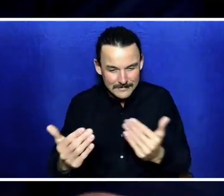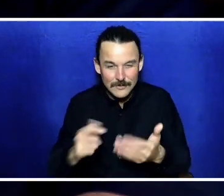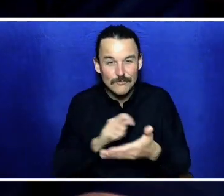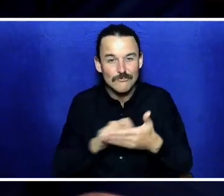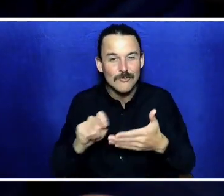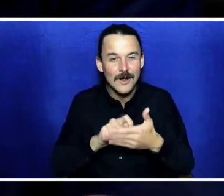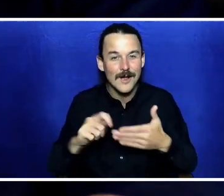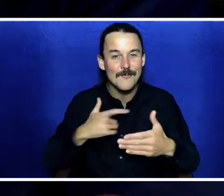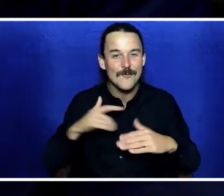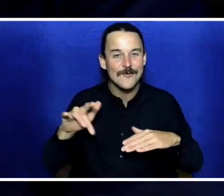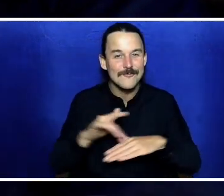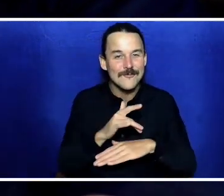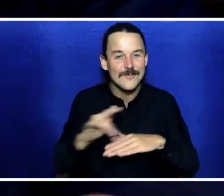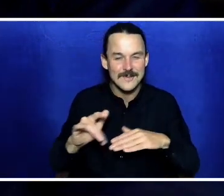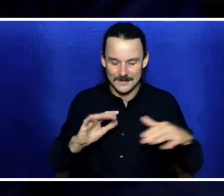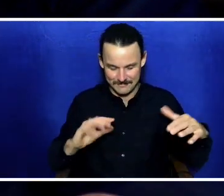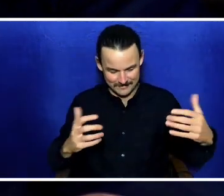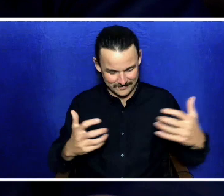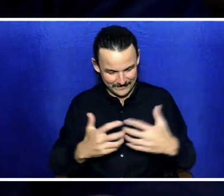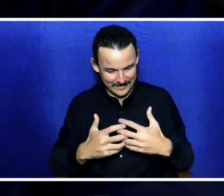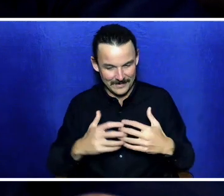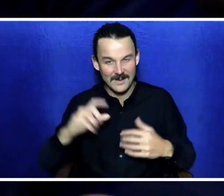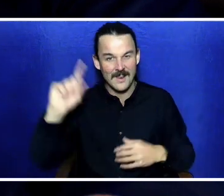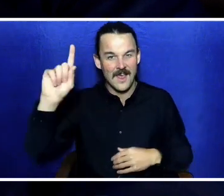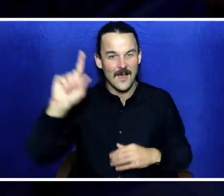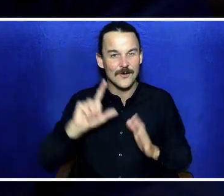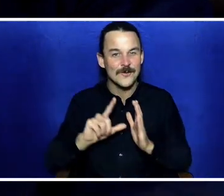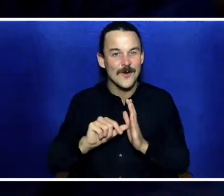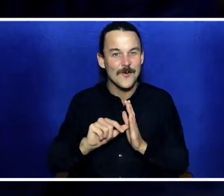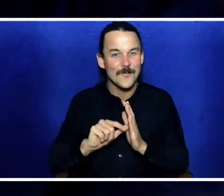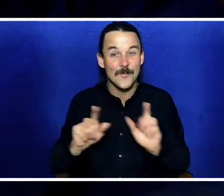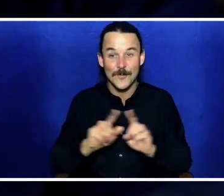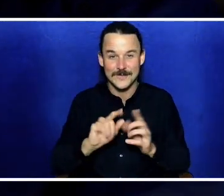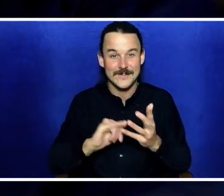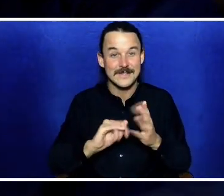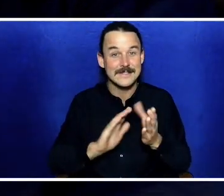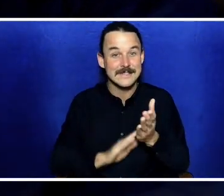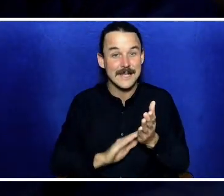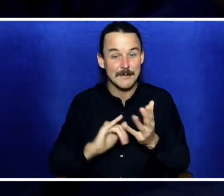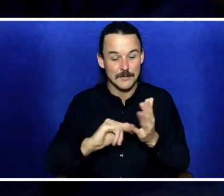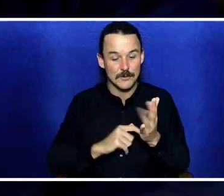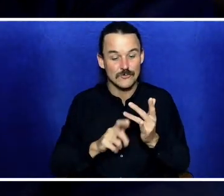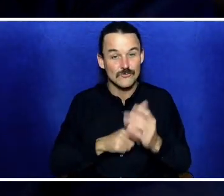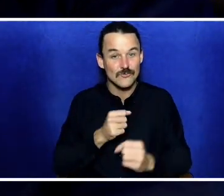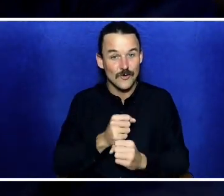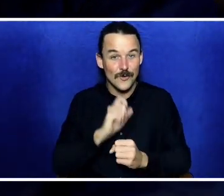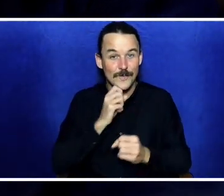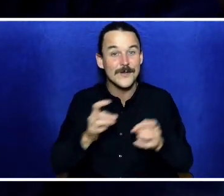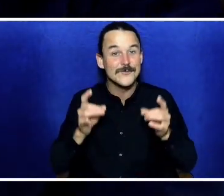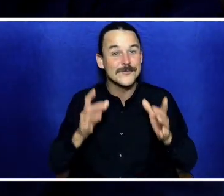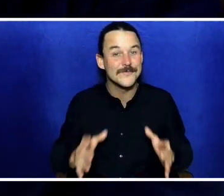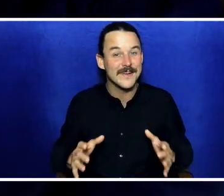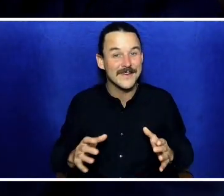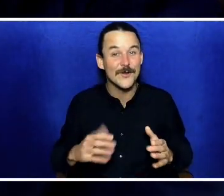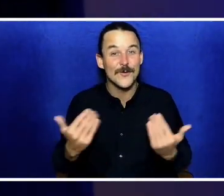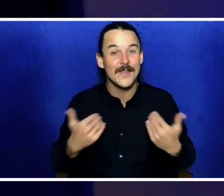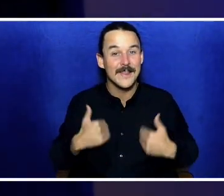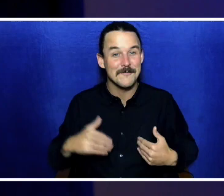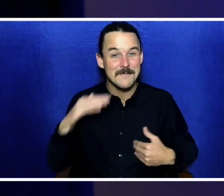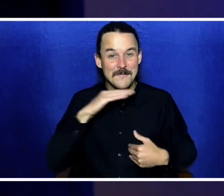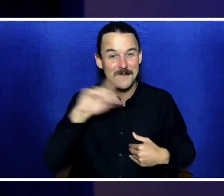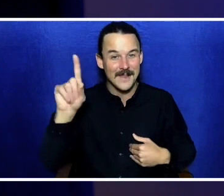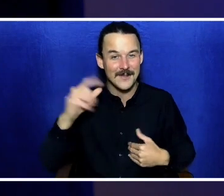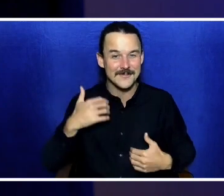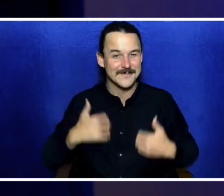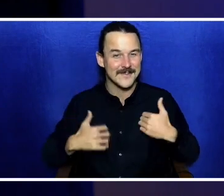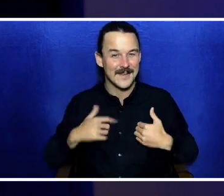be directed by the wonderful Sam Strong, who's now a resident of Melbourne, and we're thrilled to welcome Sam to the company. Indeed,